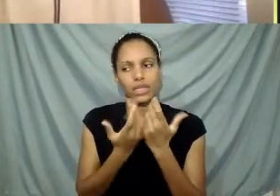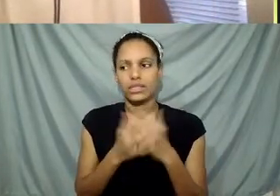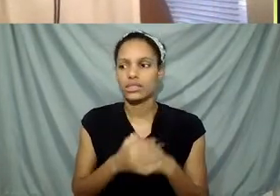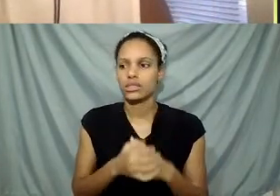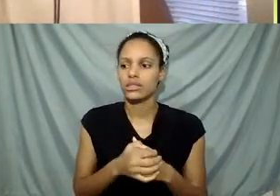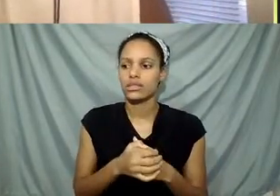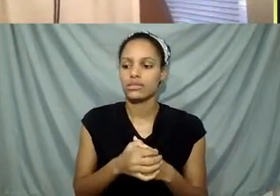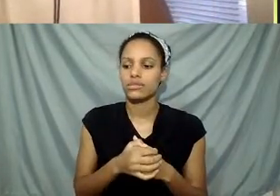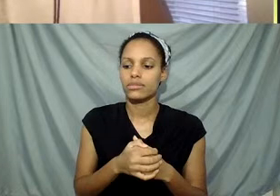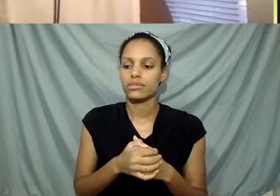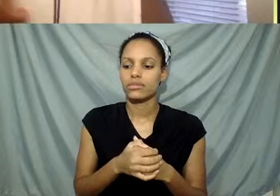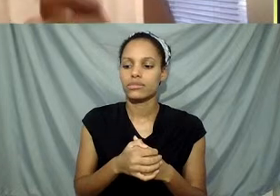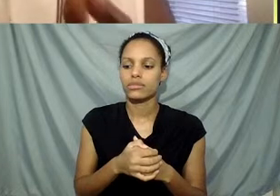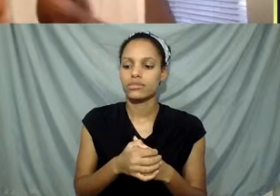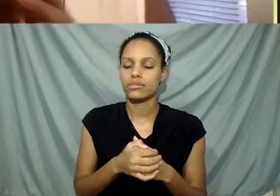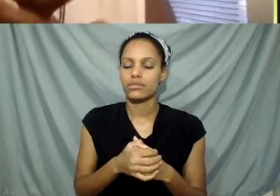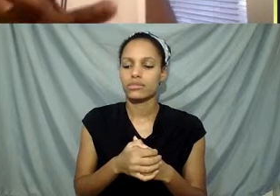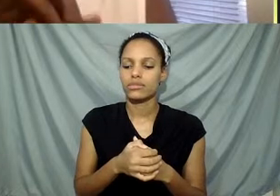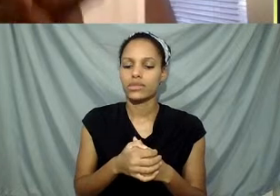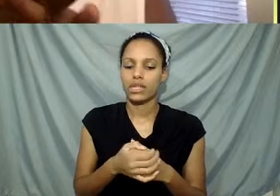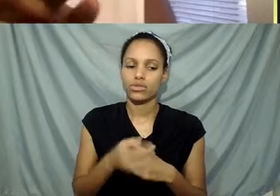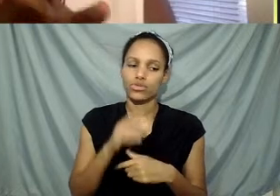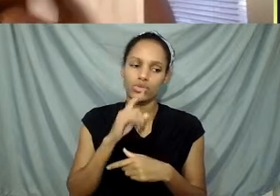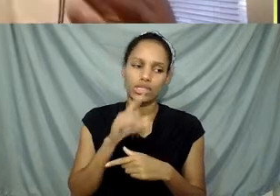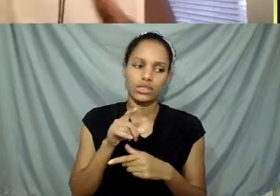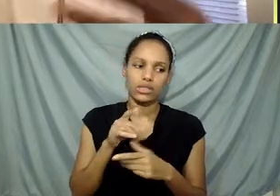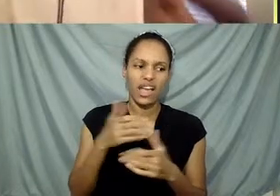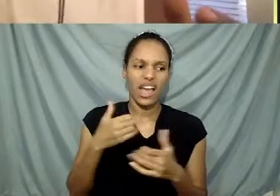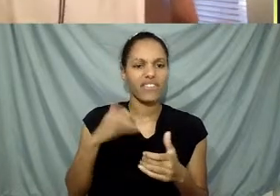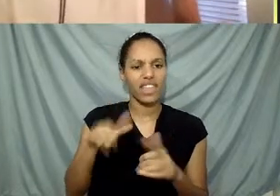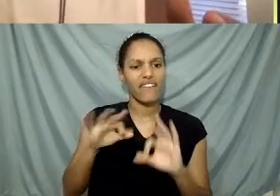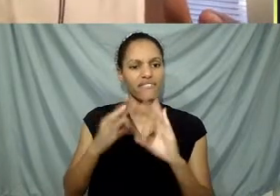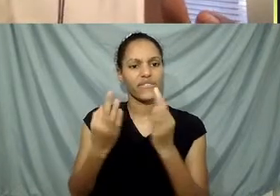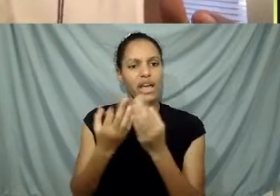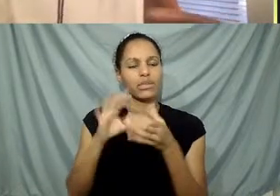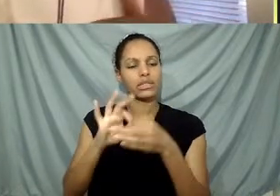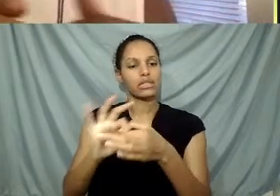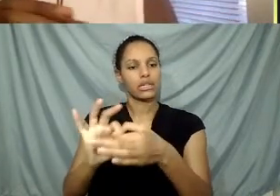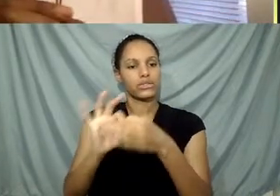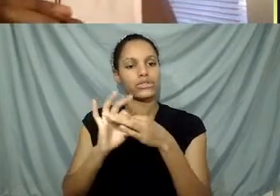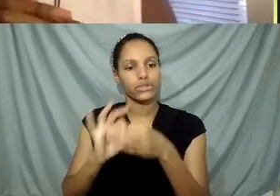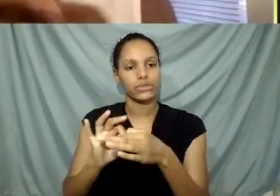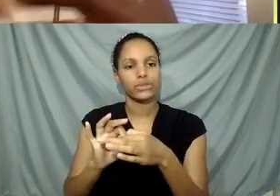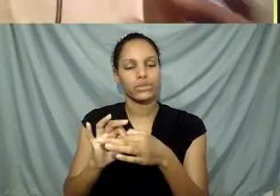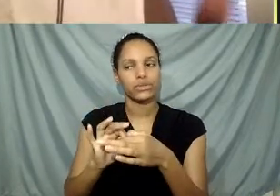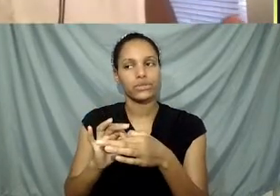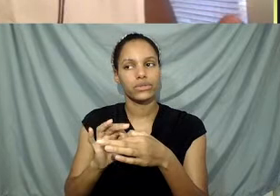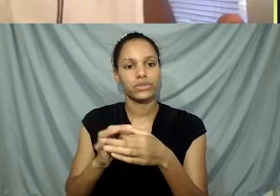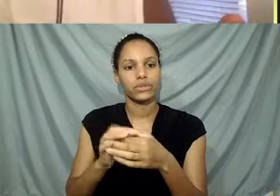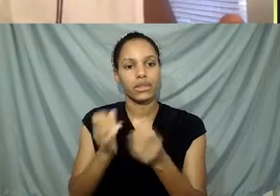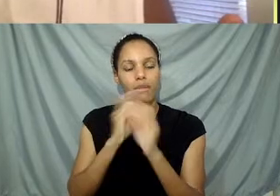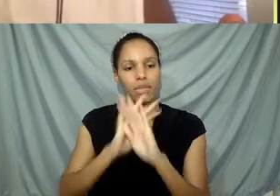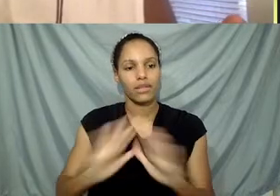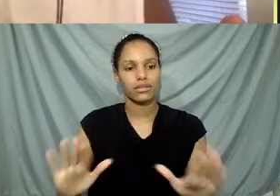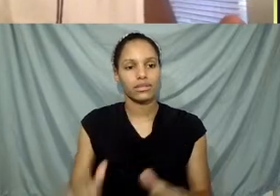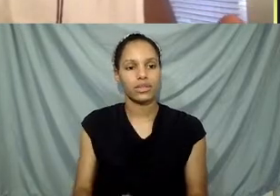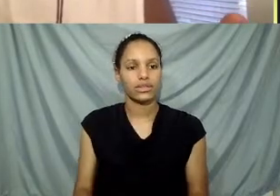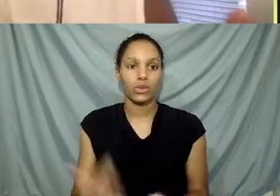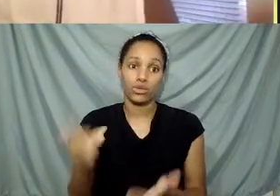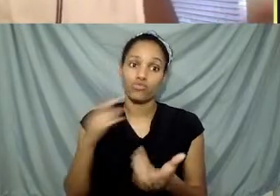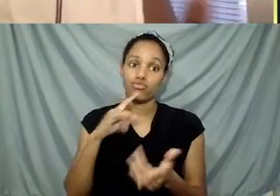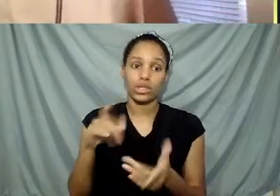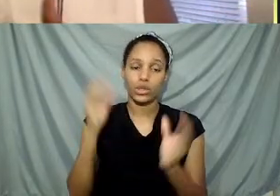just the depth of family and connections and the blessings that I've had with that. You never know what's going to happen with your